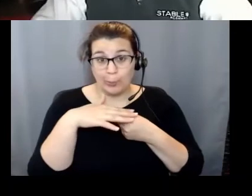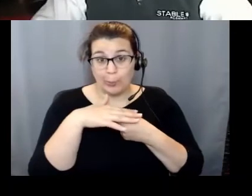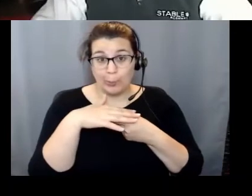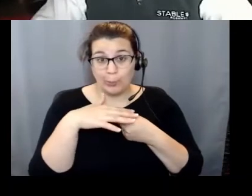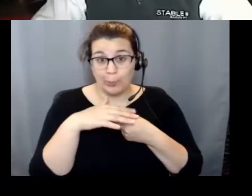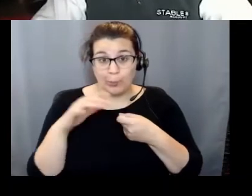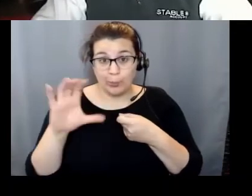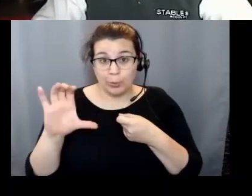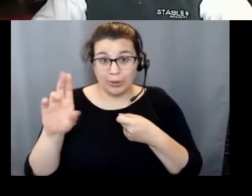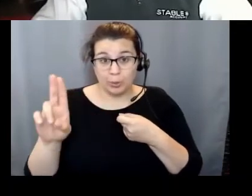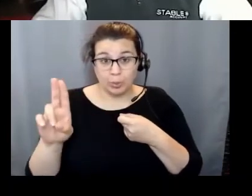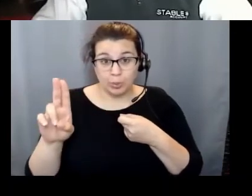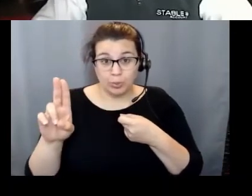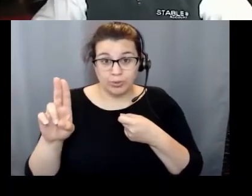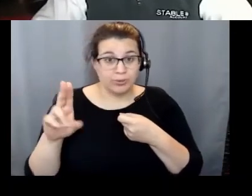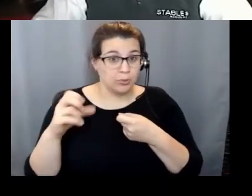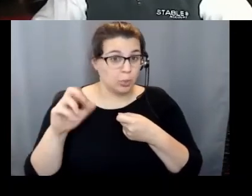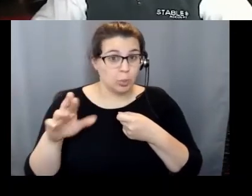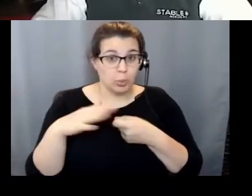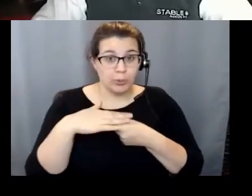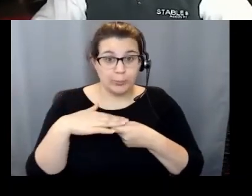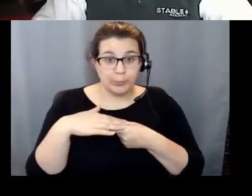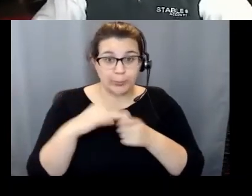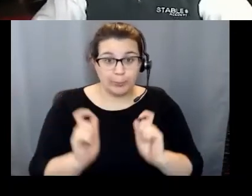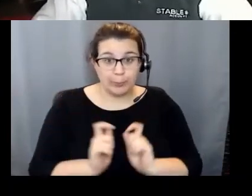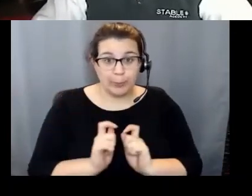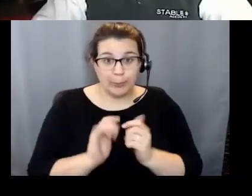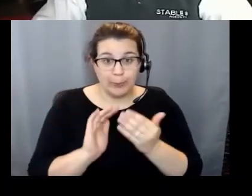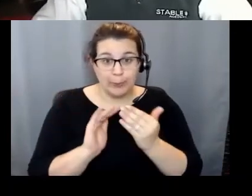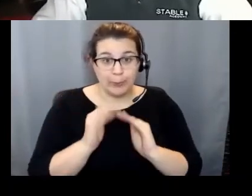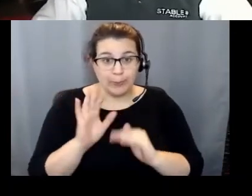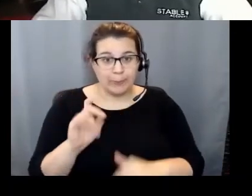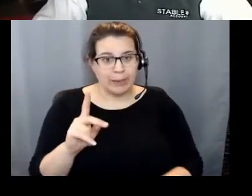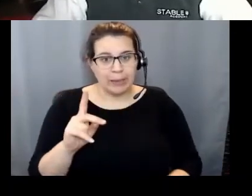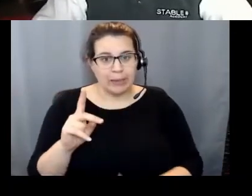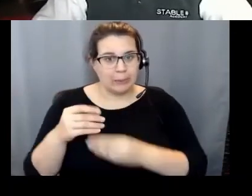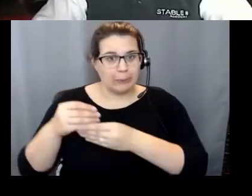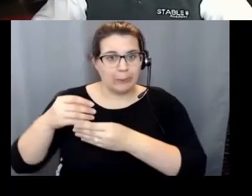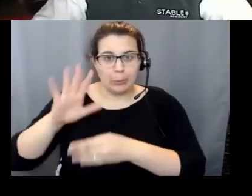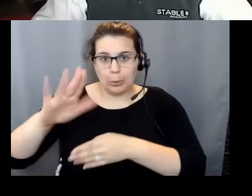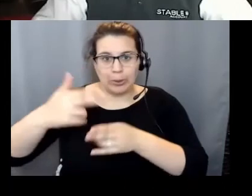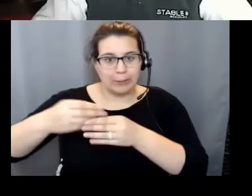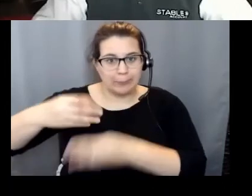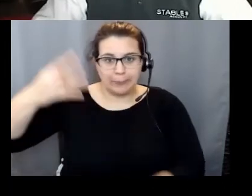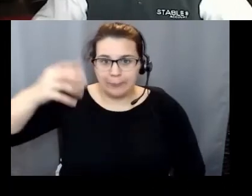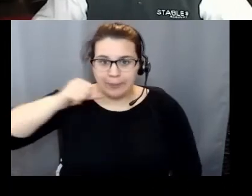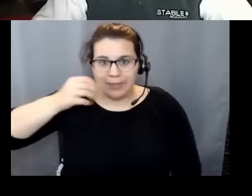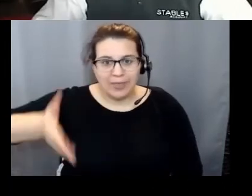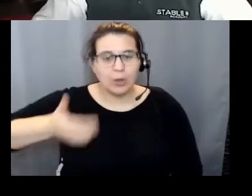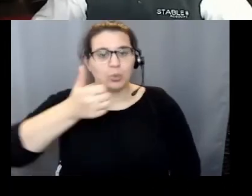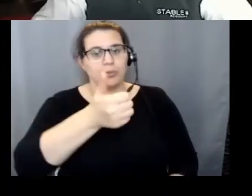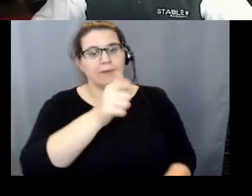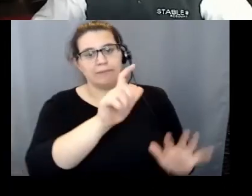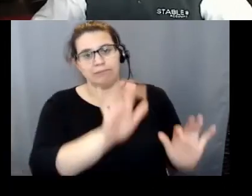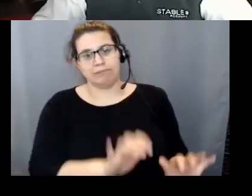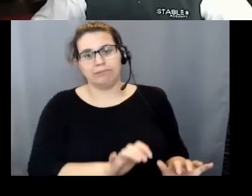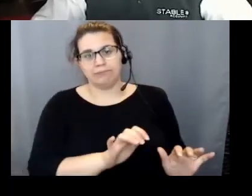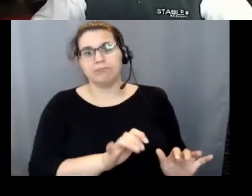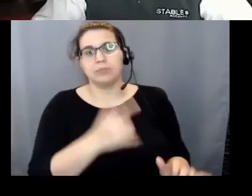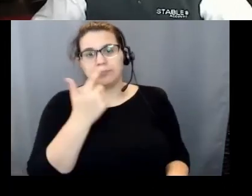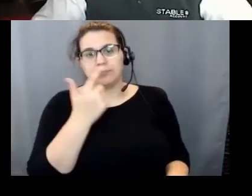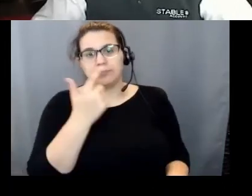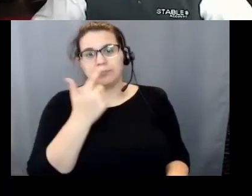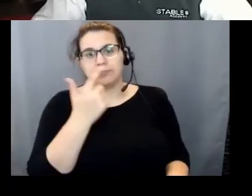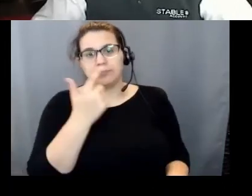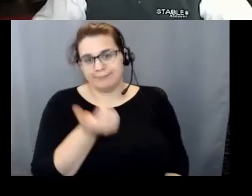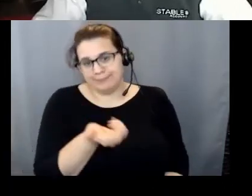credit union or a small community bank, there could be a chance that it may not be on the list and you'll have to use the manual